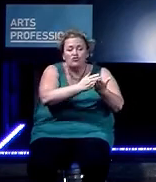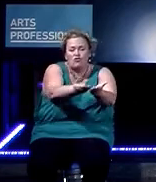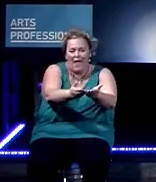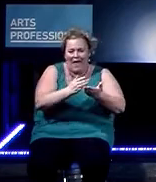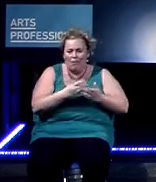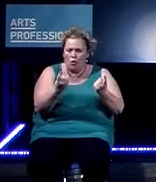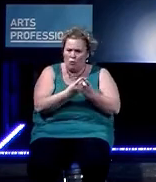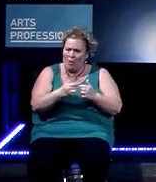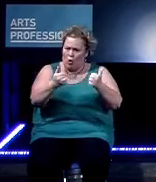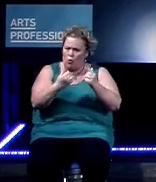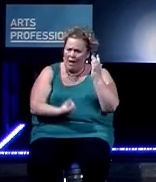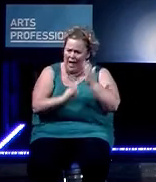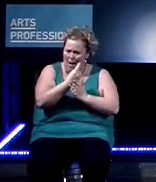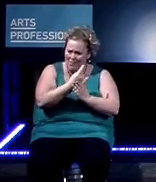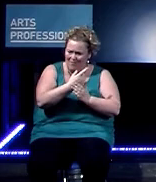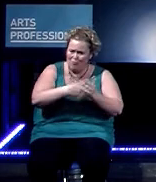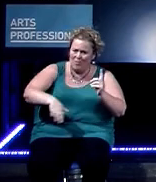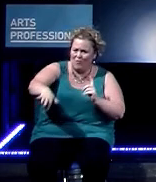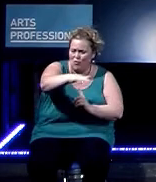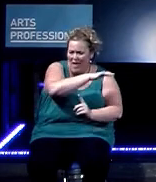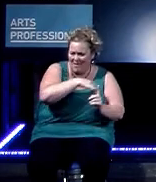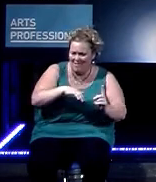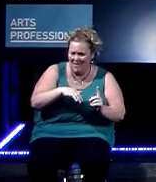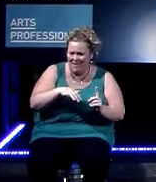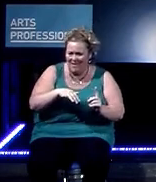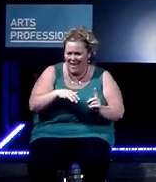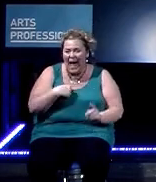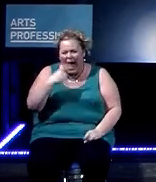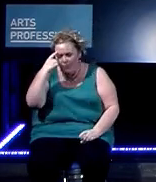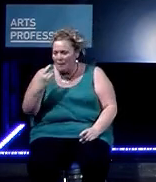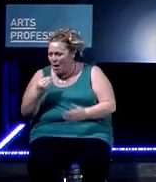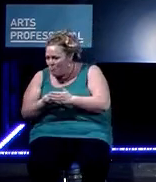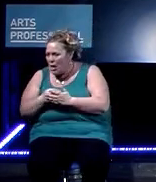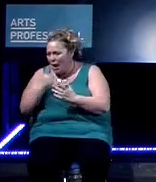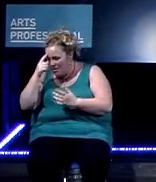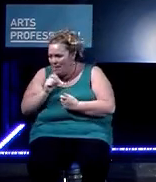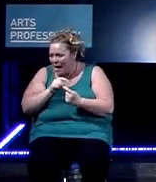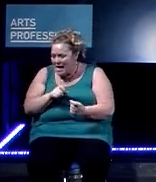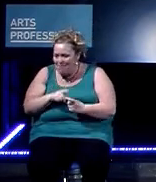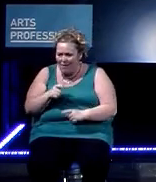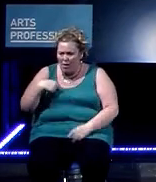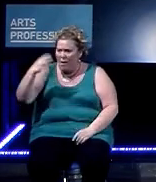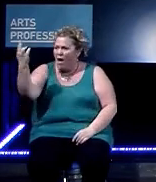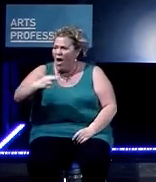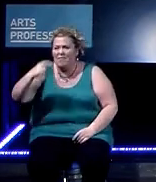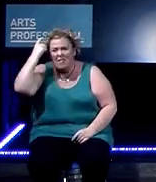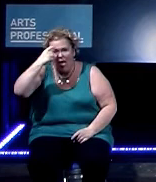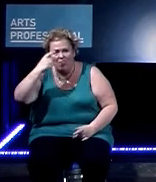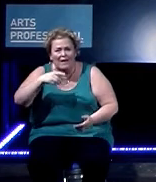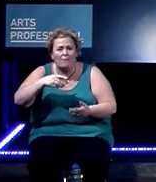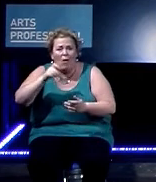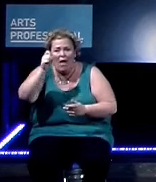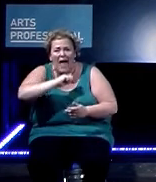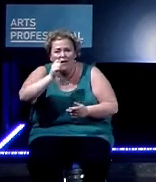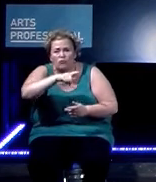really, really powerful. I'm a marketer. I'm thinking about money and emails, but artists are thinking about ice cream, so I can't wait to get this into the hands of